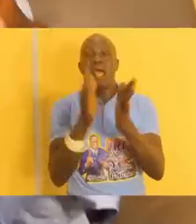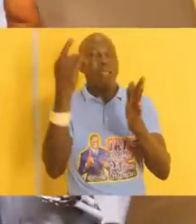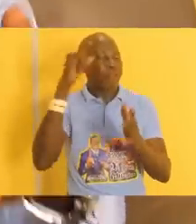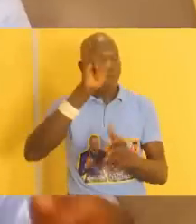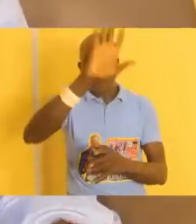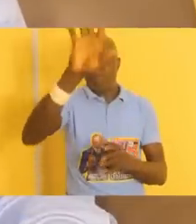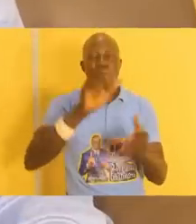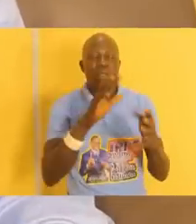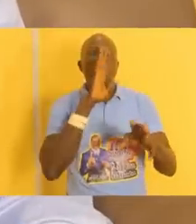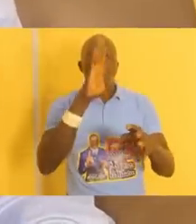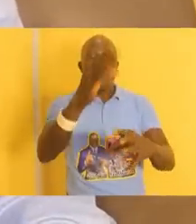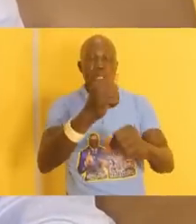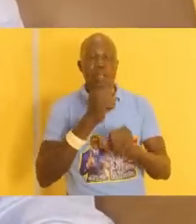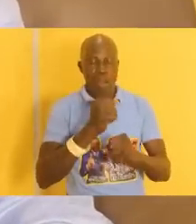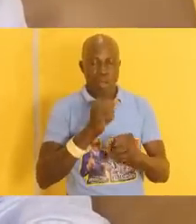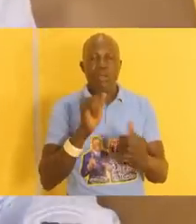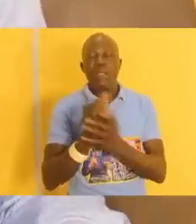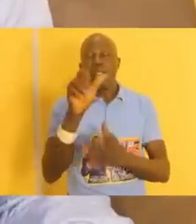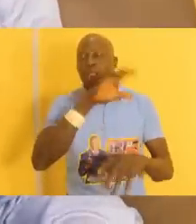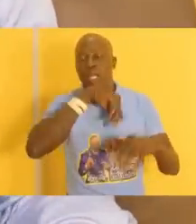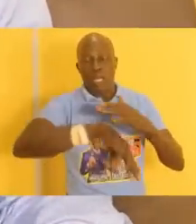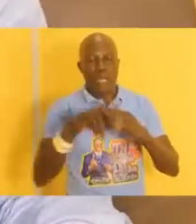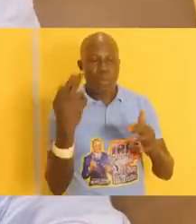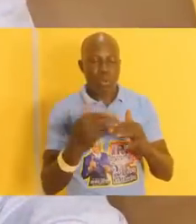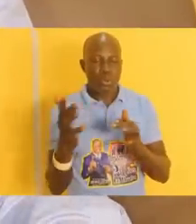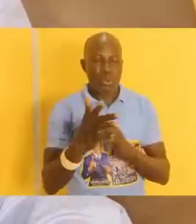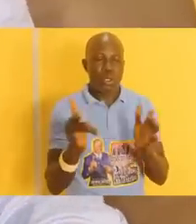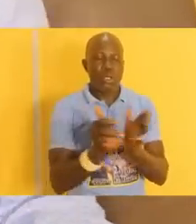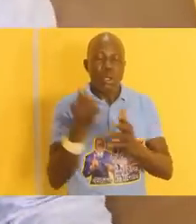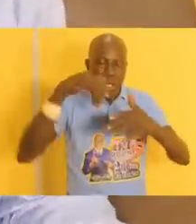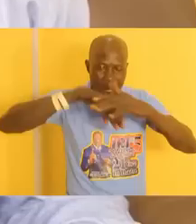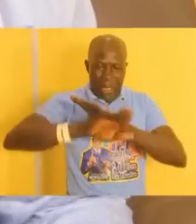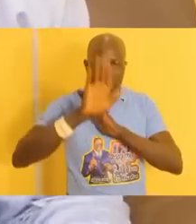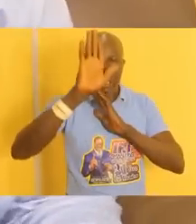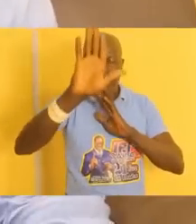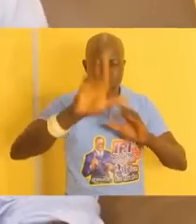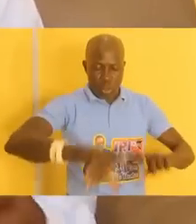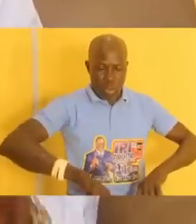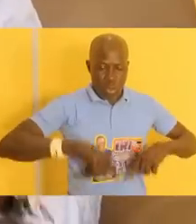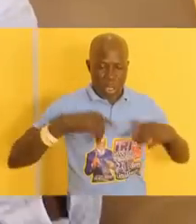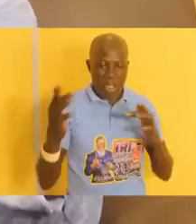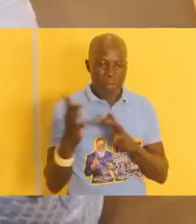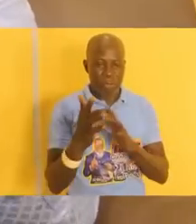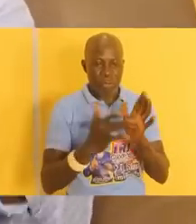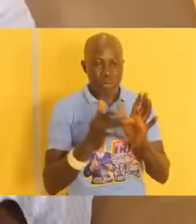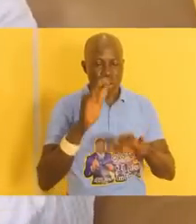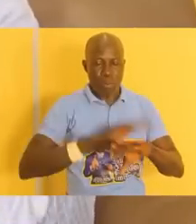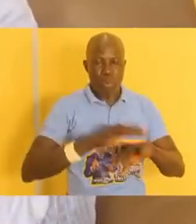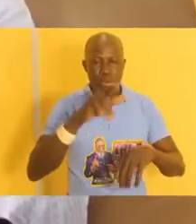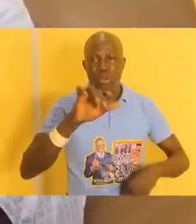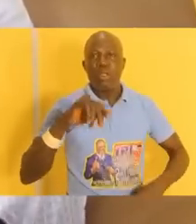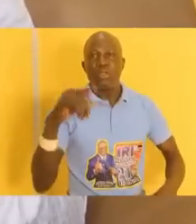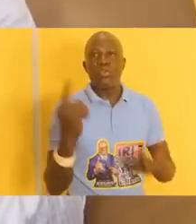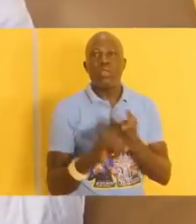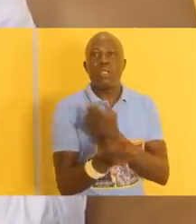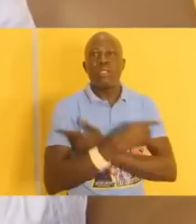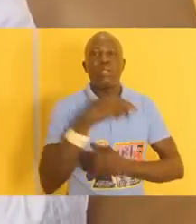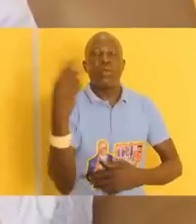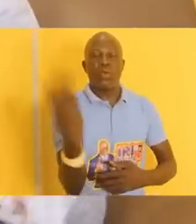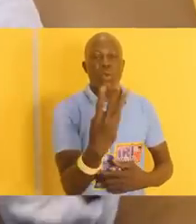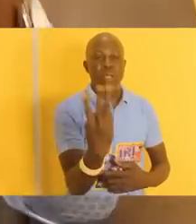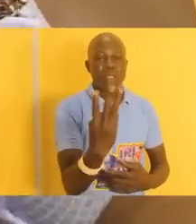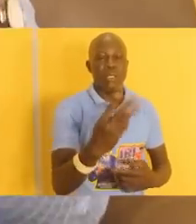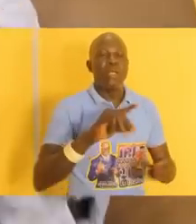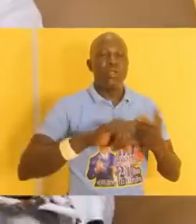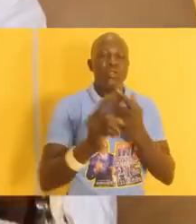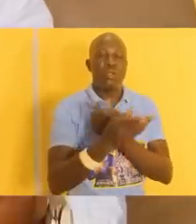what I ask for you, beloved. In the name of Jesus. That spirit will come upon you. Today, Wednesday.